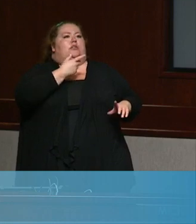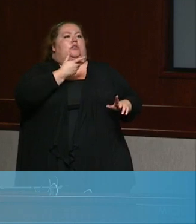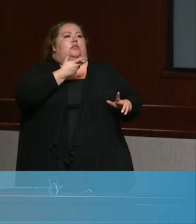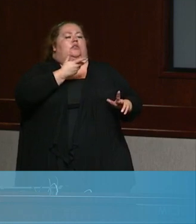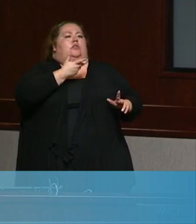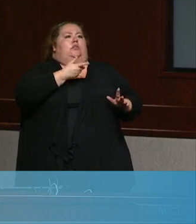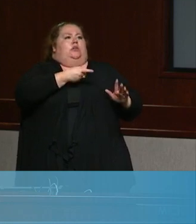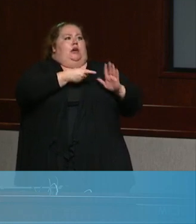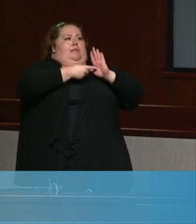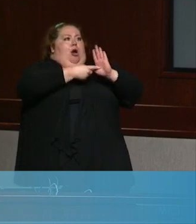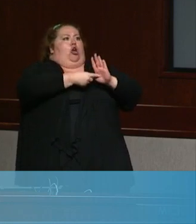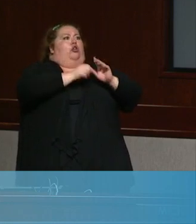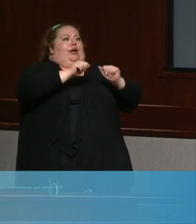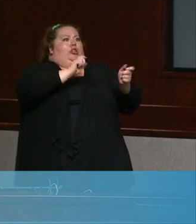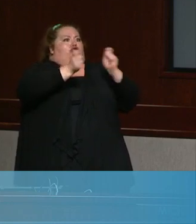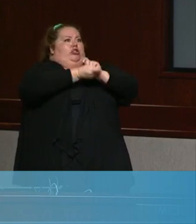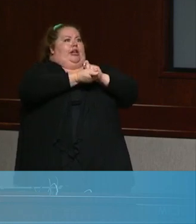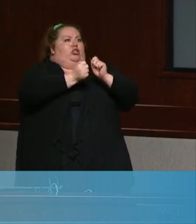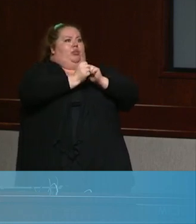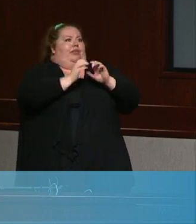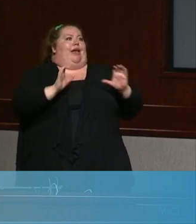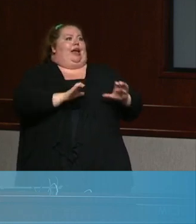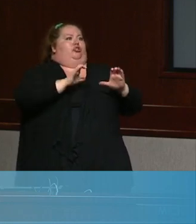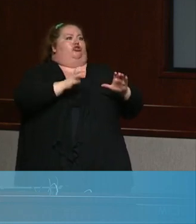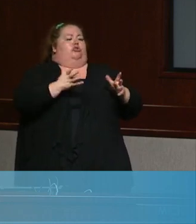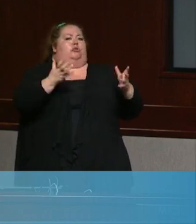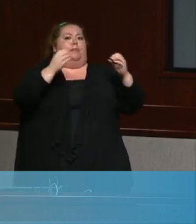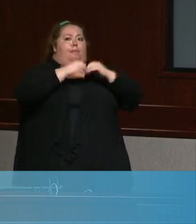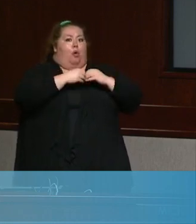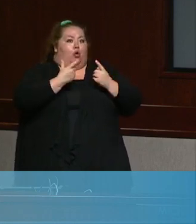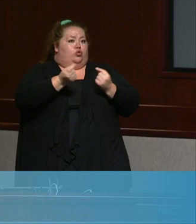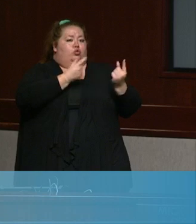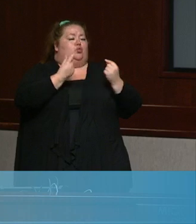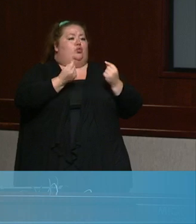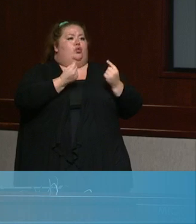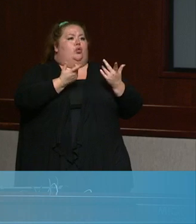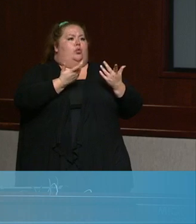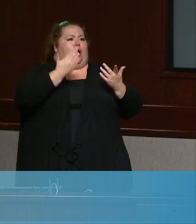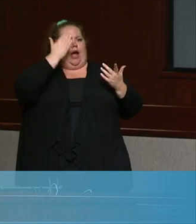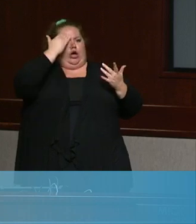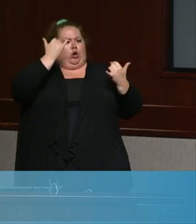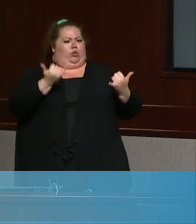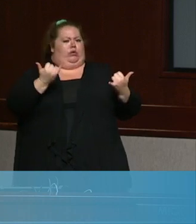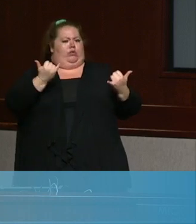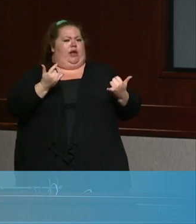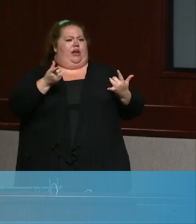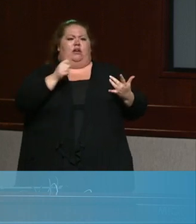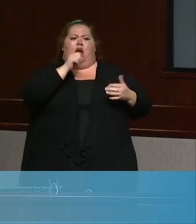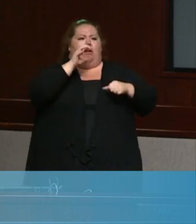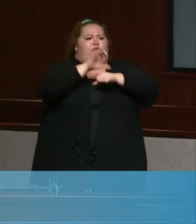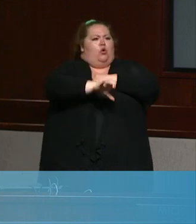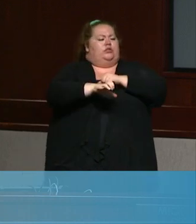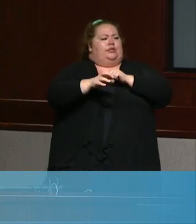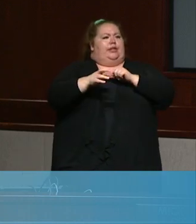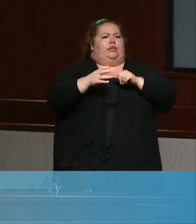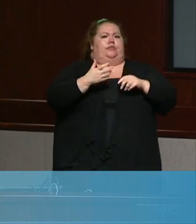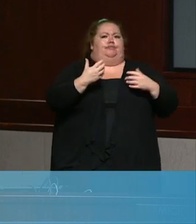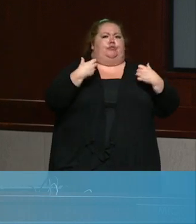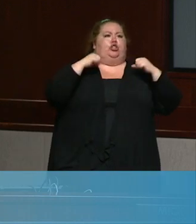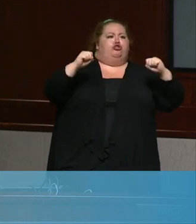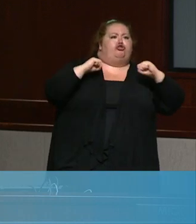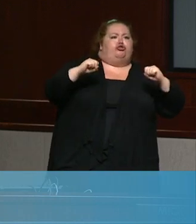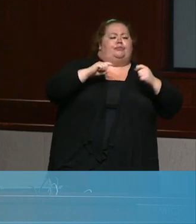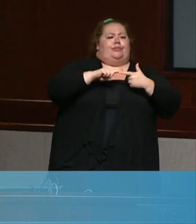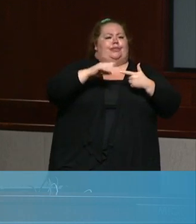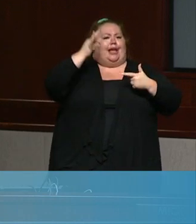more could be done? I know we're not enforcing the rules here as gyms and hair salons and kids sports centers